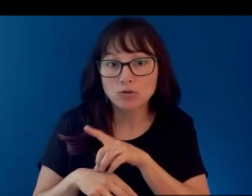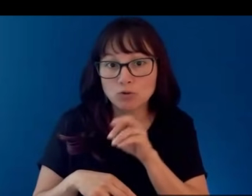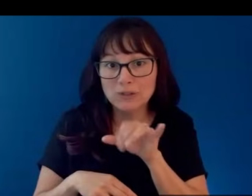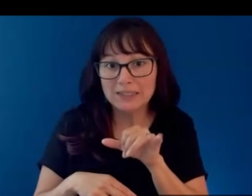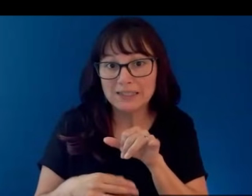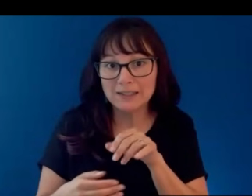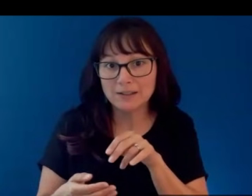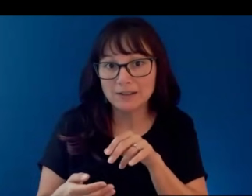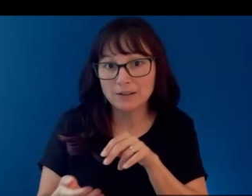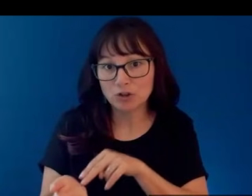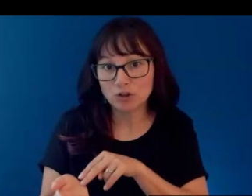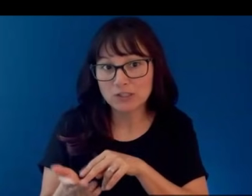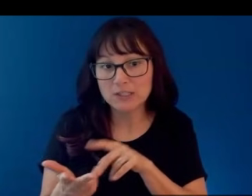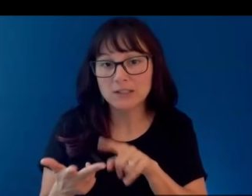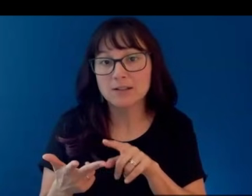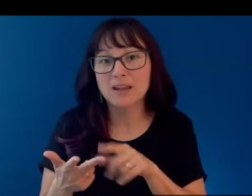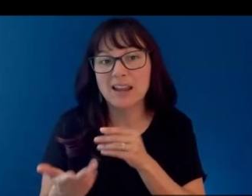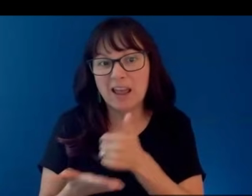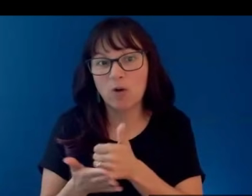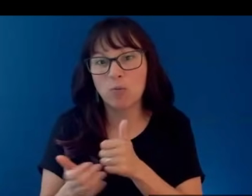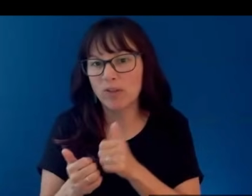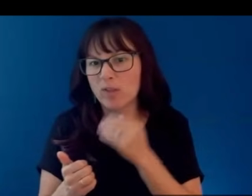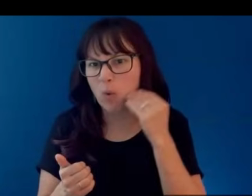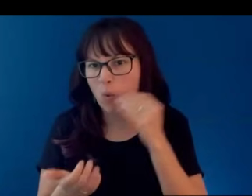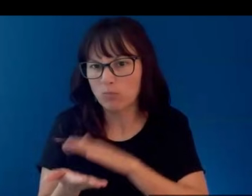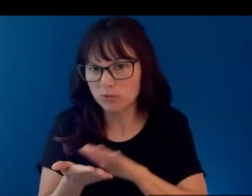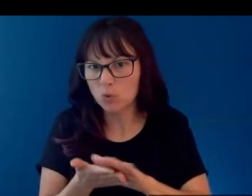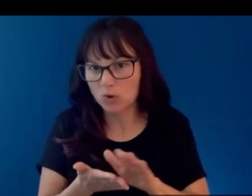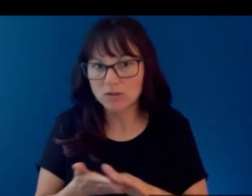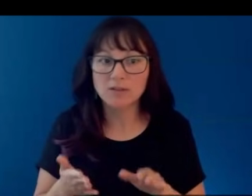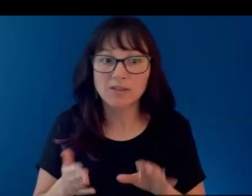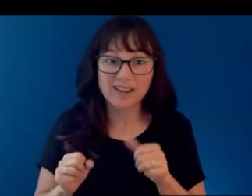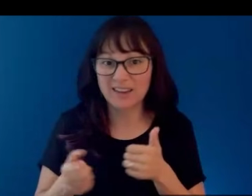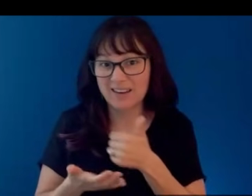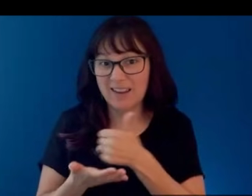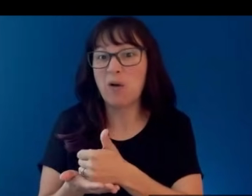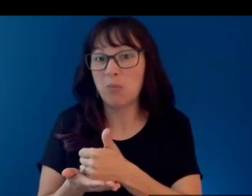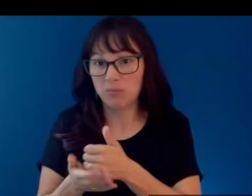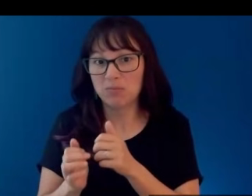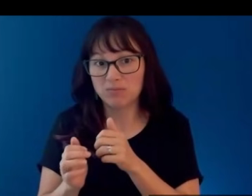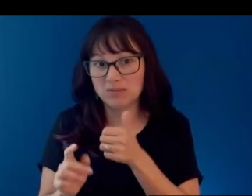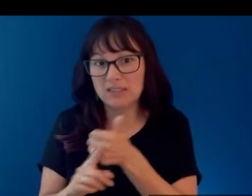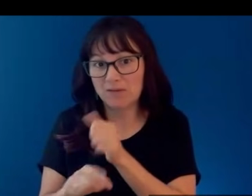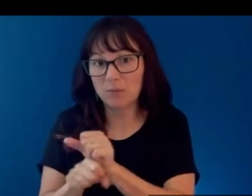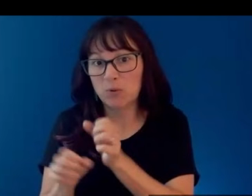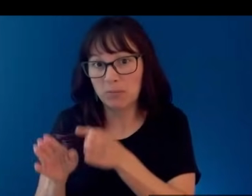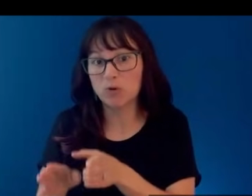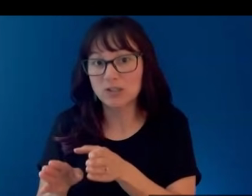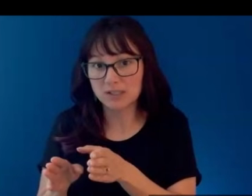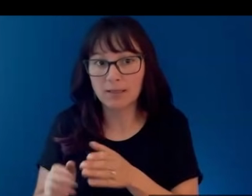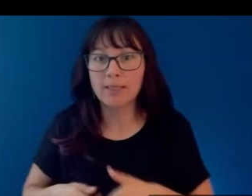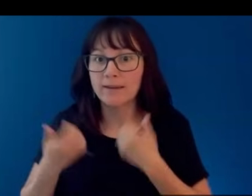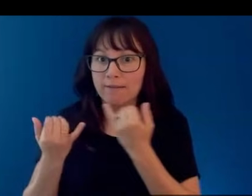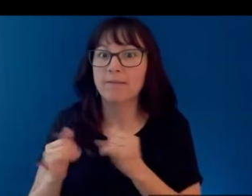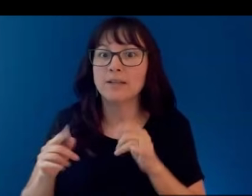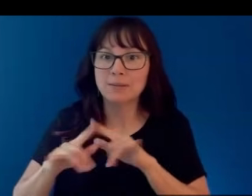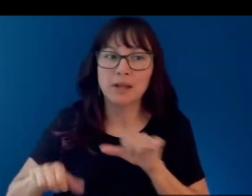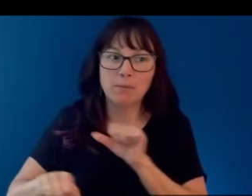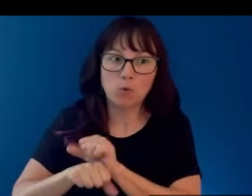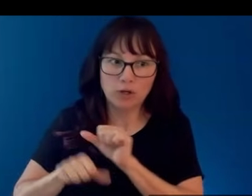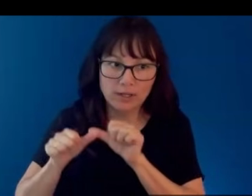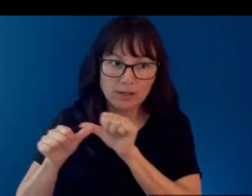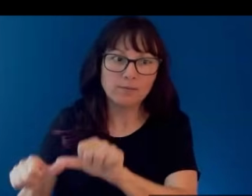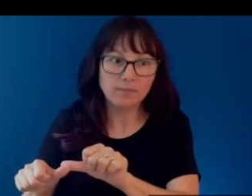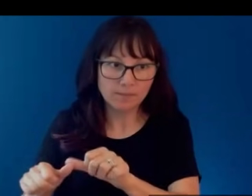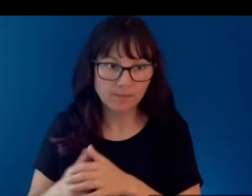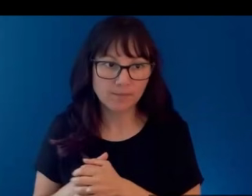can help self-employed workers live independently while they're working. Many of these waivers in